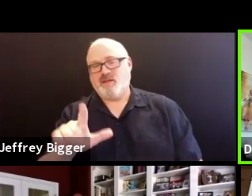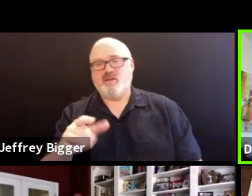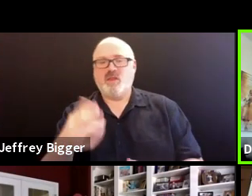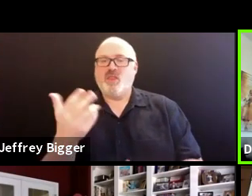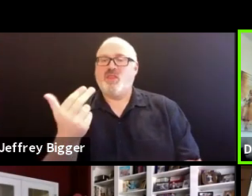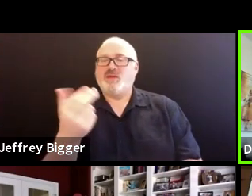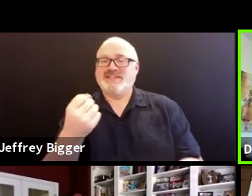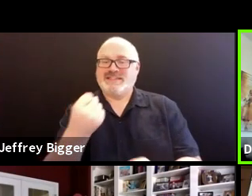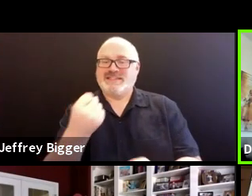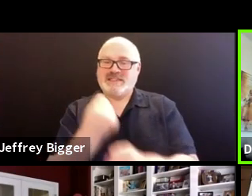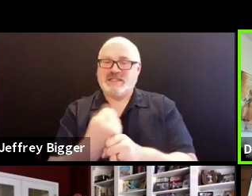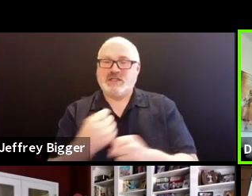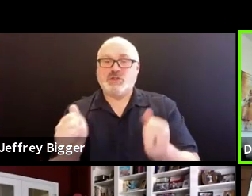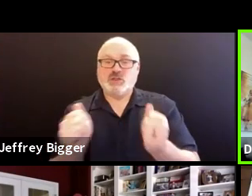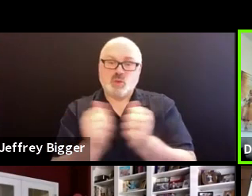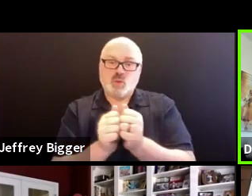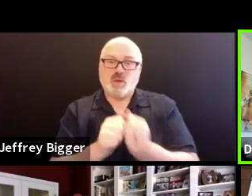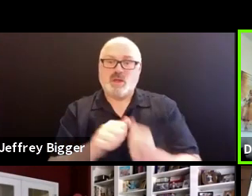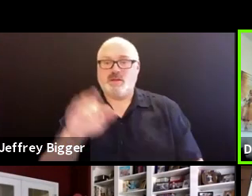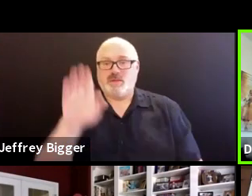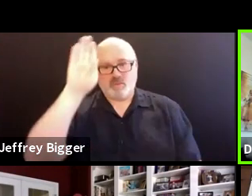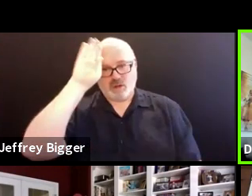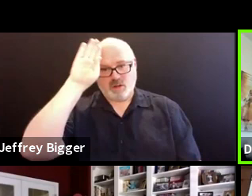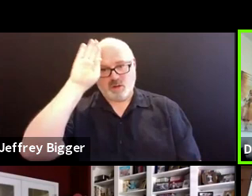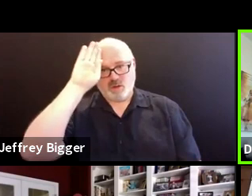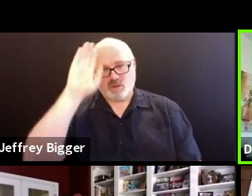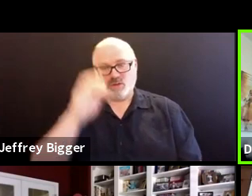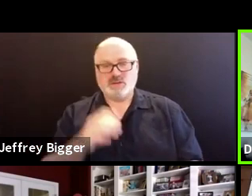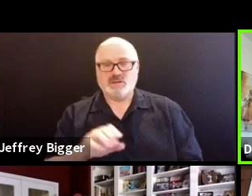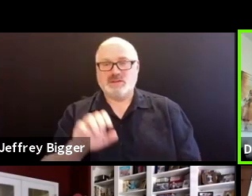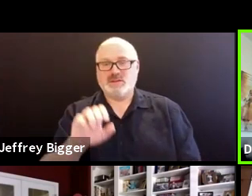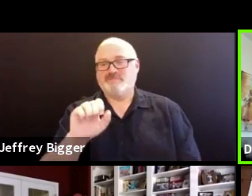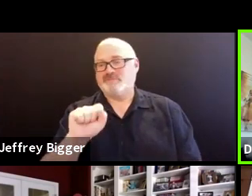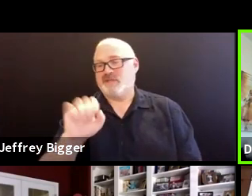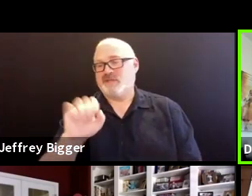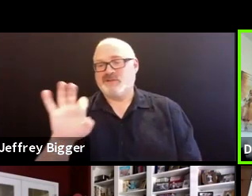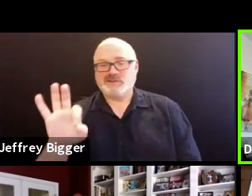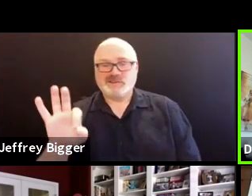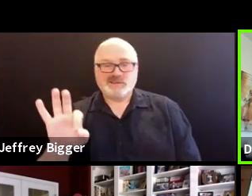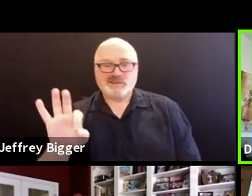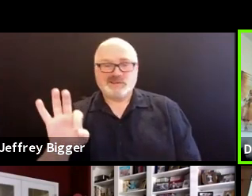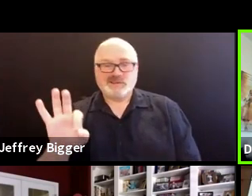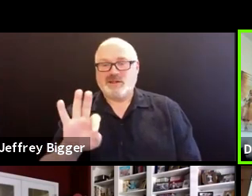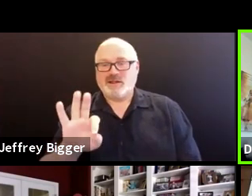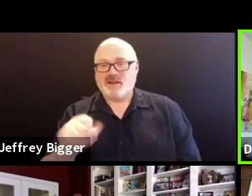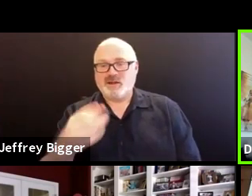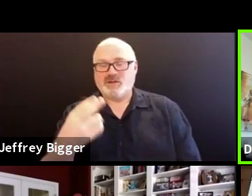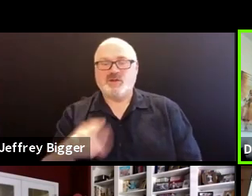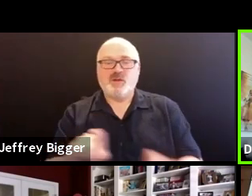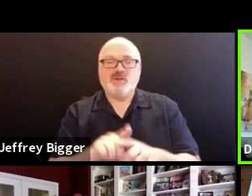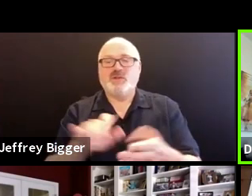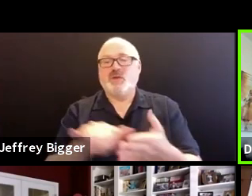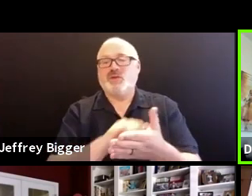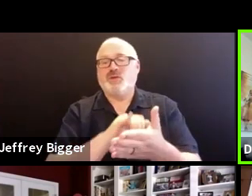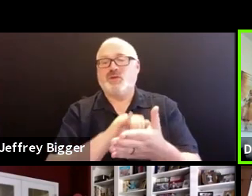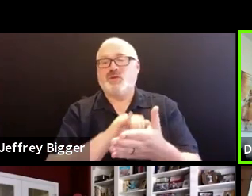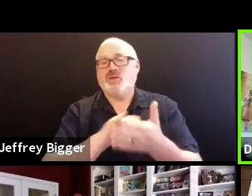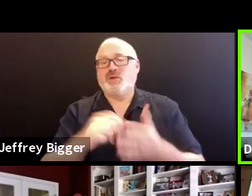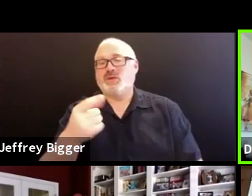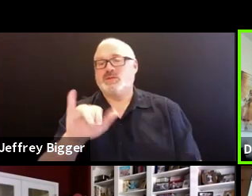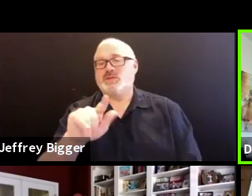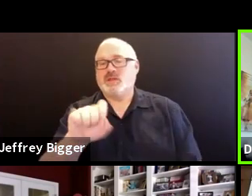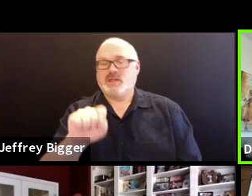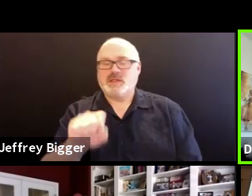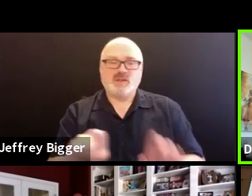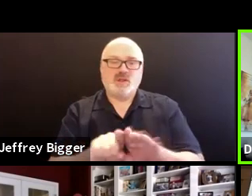13 seasons with the Denver Broncos, San Francisco 49ers, and the New York Giants. He was on the